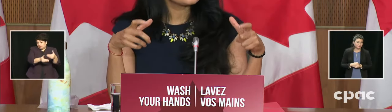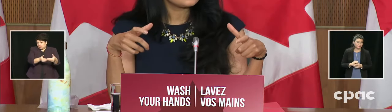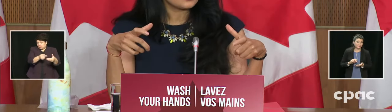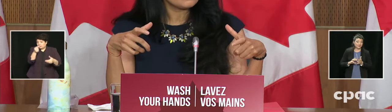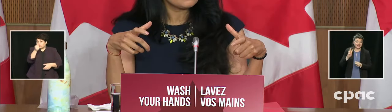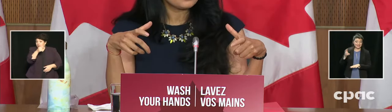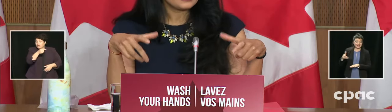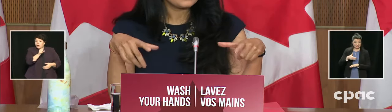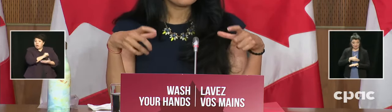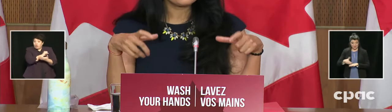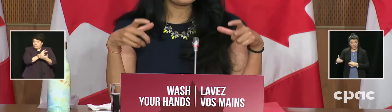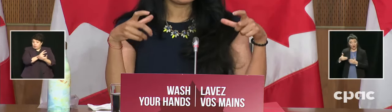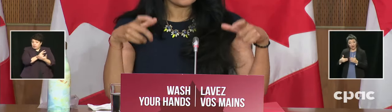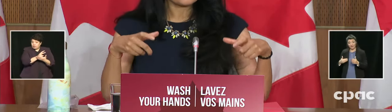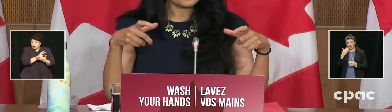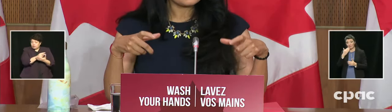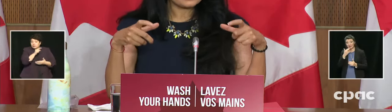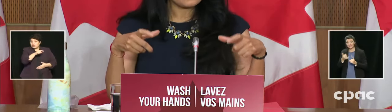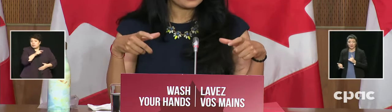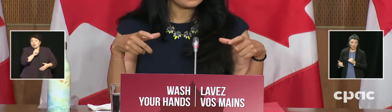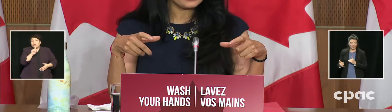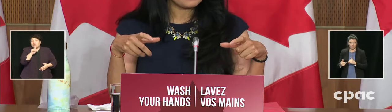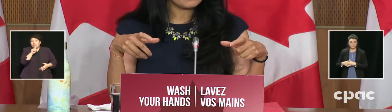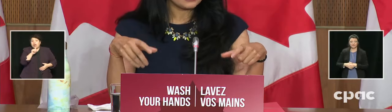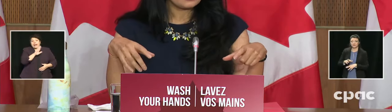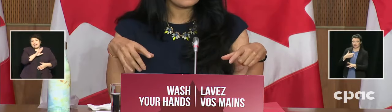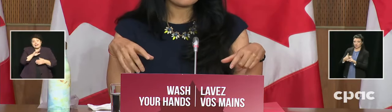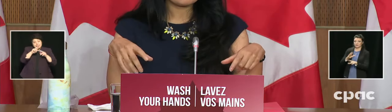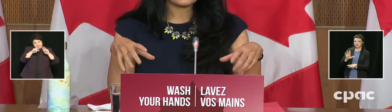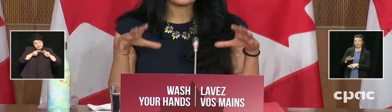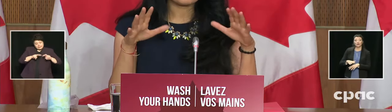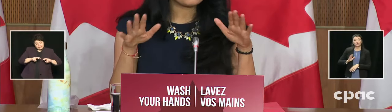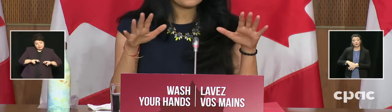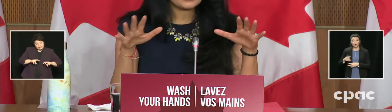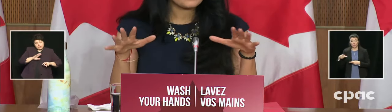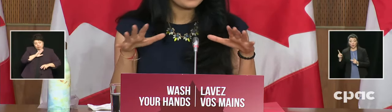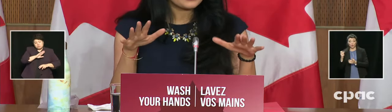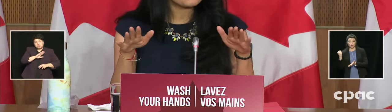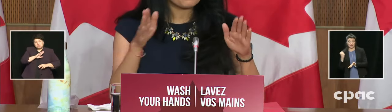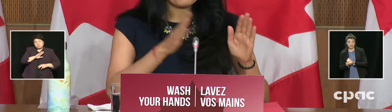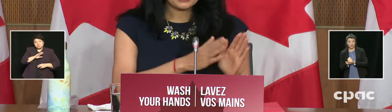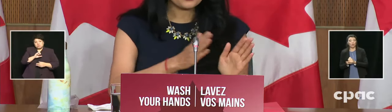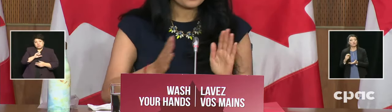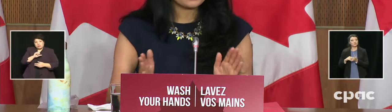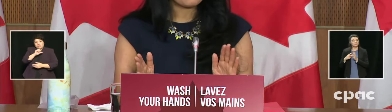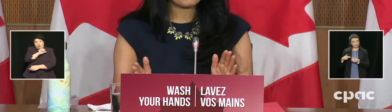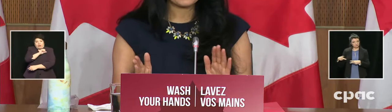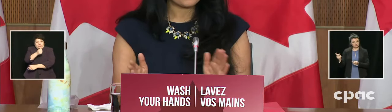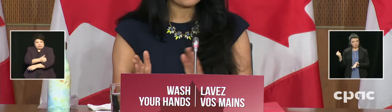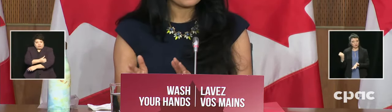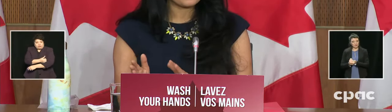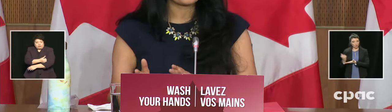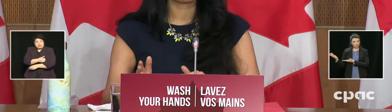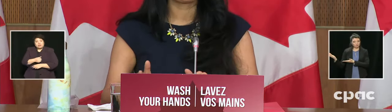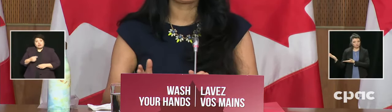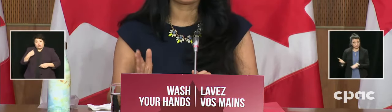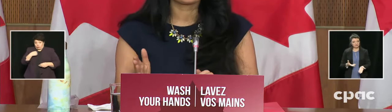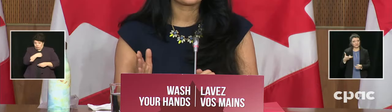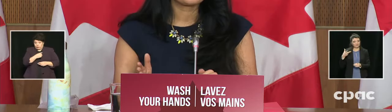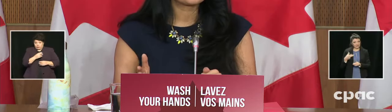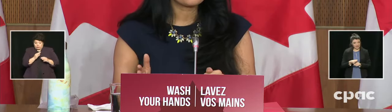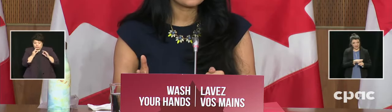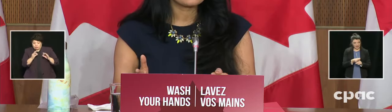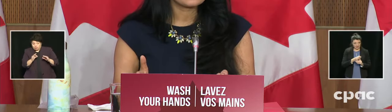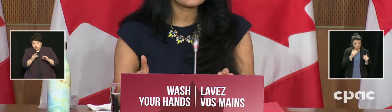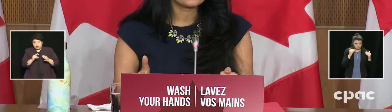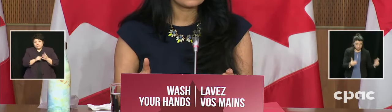authorization itself, it really just authorizes the vaccine. And again, with all the caveats of making sure that we are at the authorization, we're